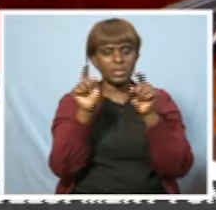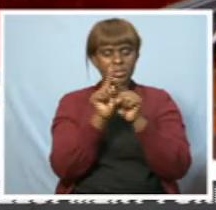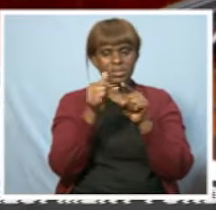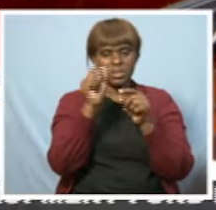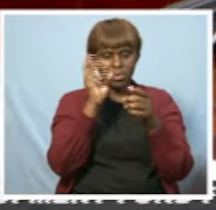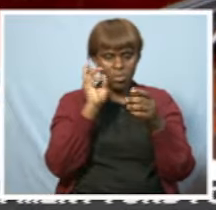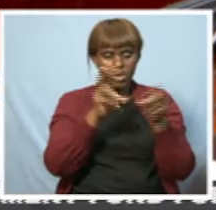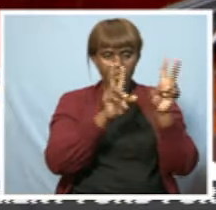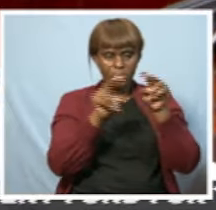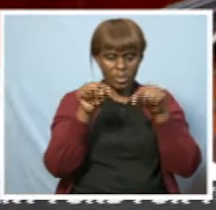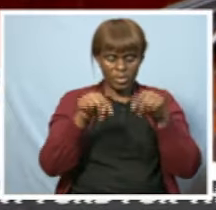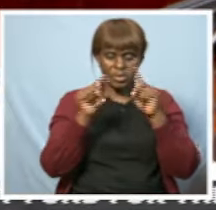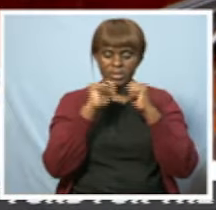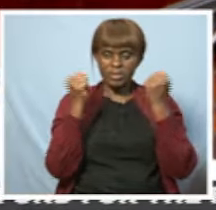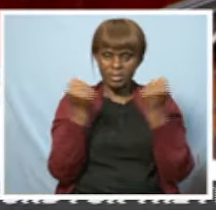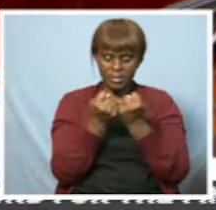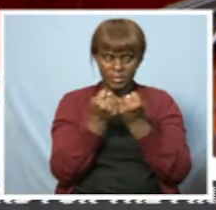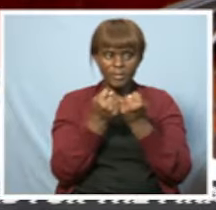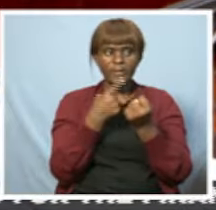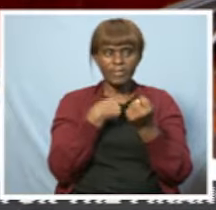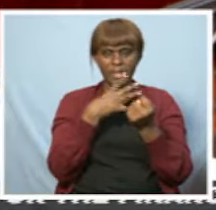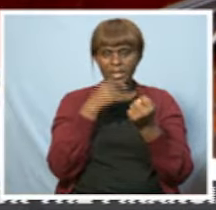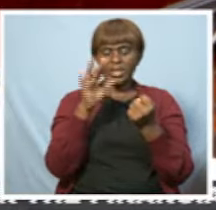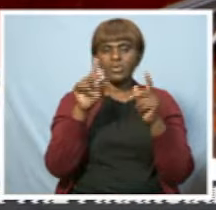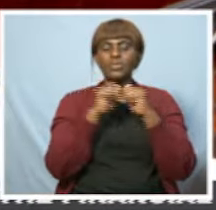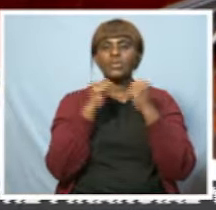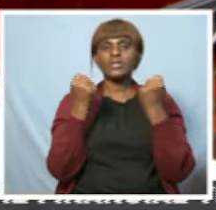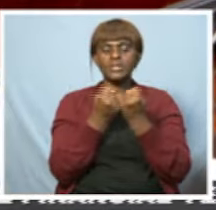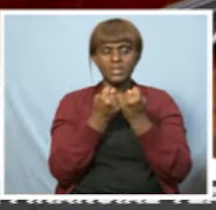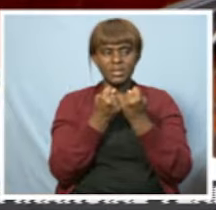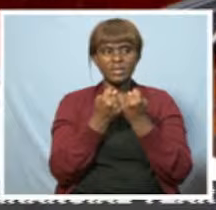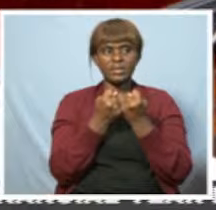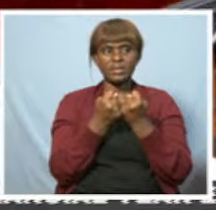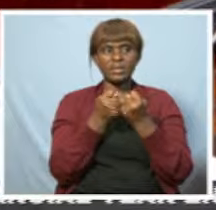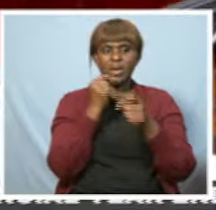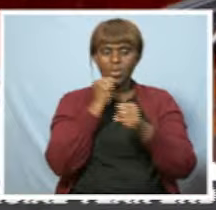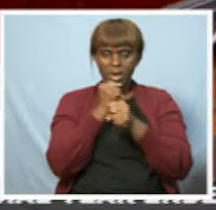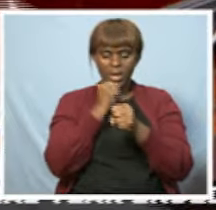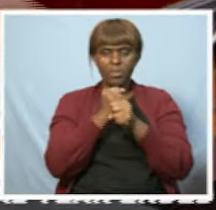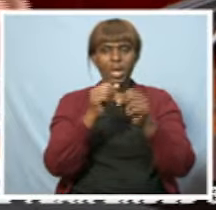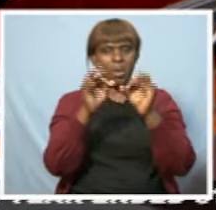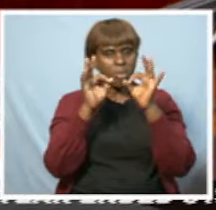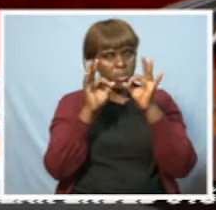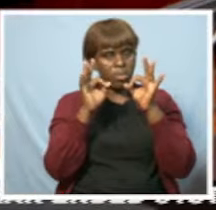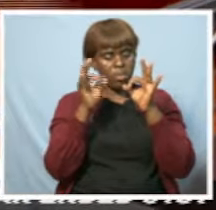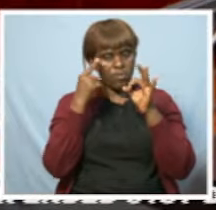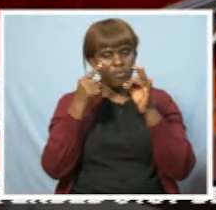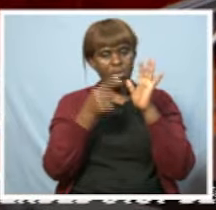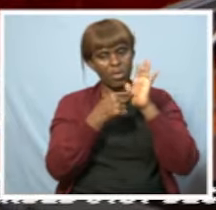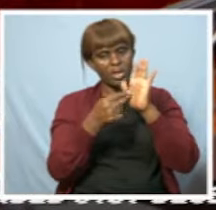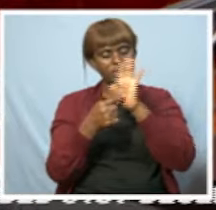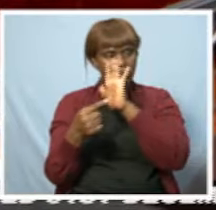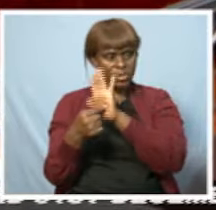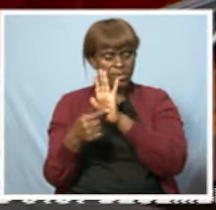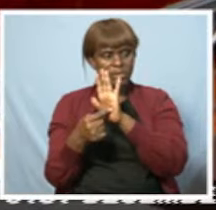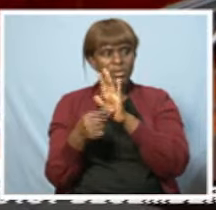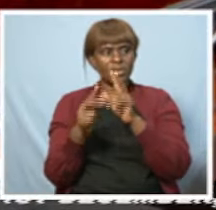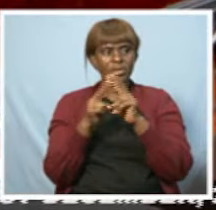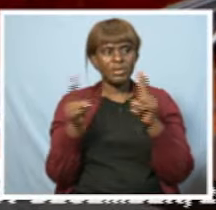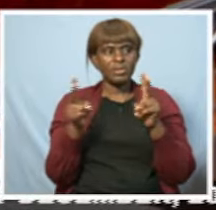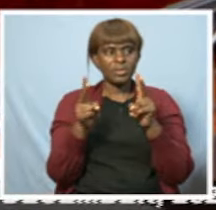you supervise this team. I like your delegation. Yeah, this is the way it's supposed to be, at least for exposure, so